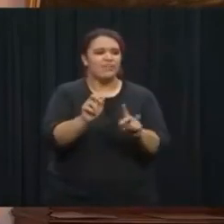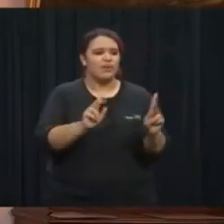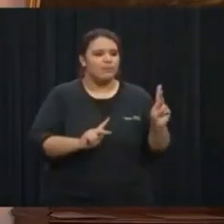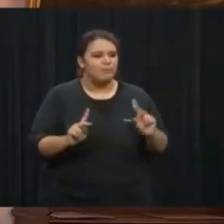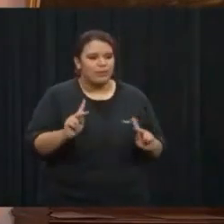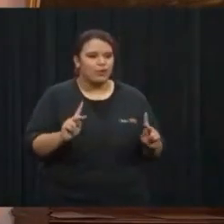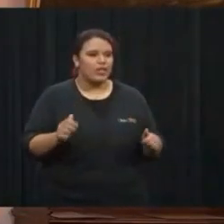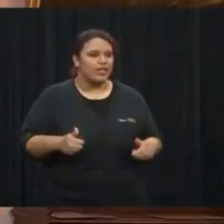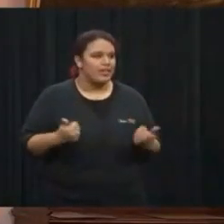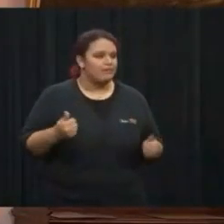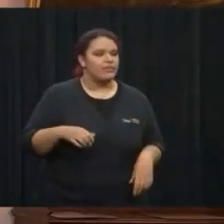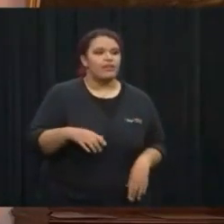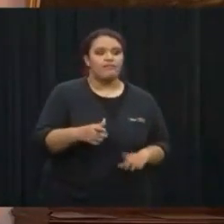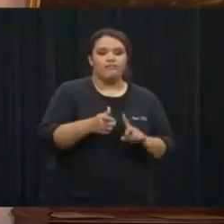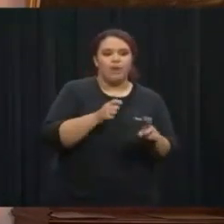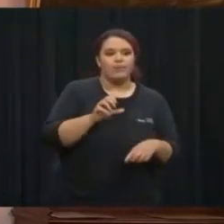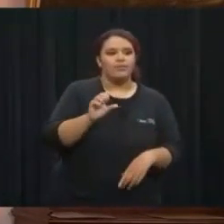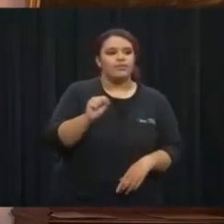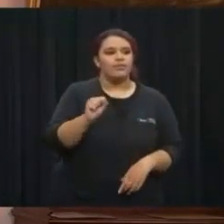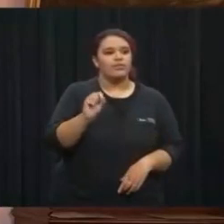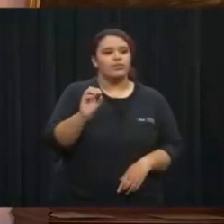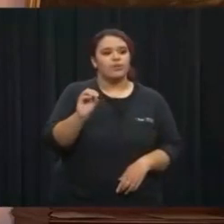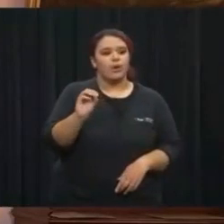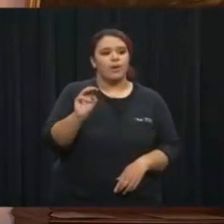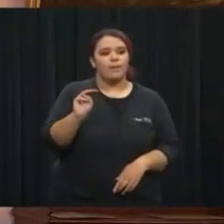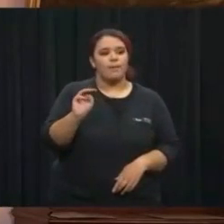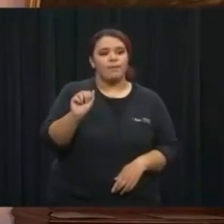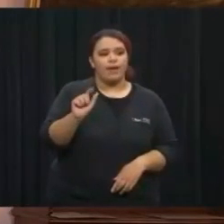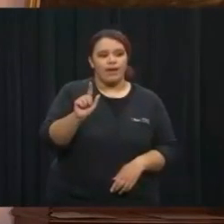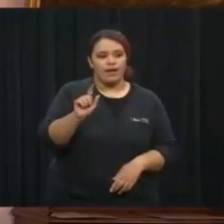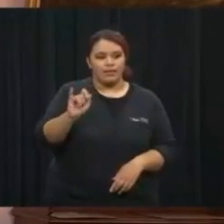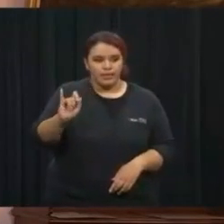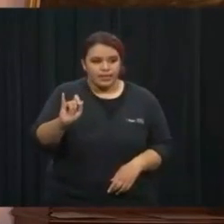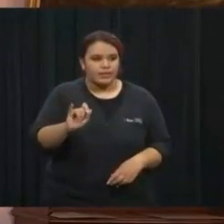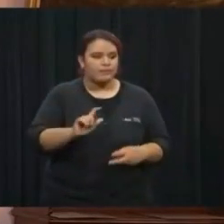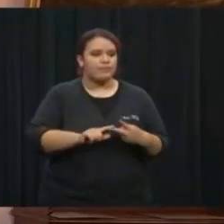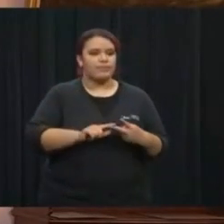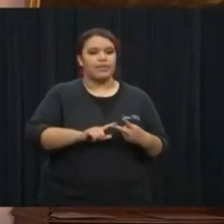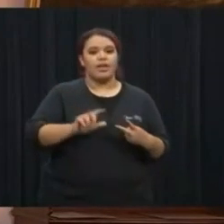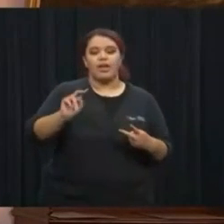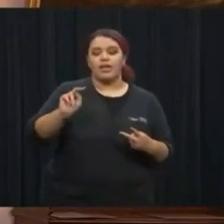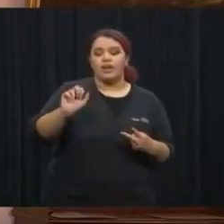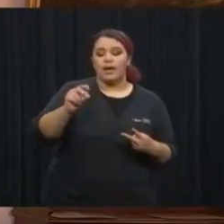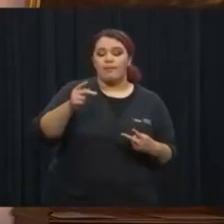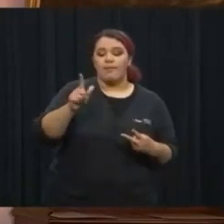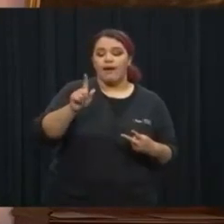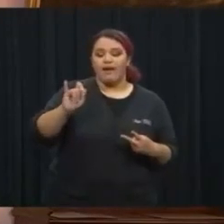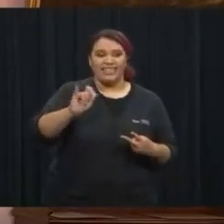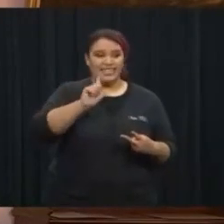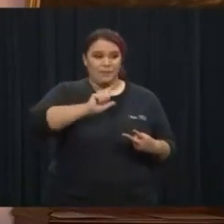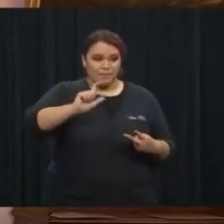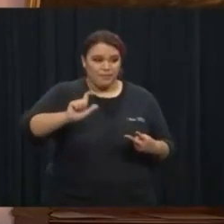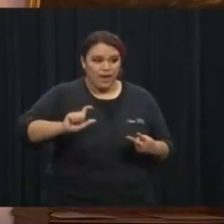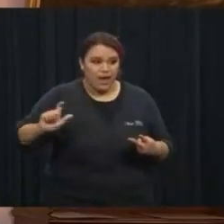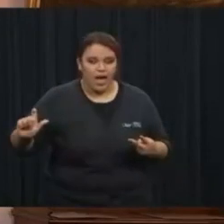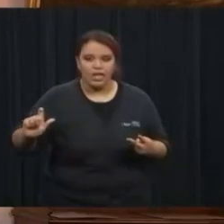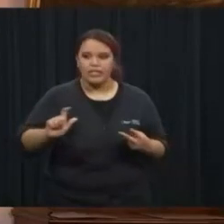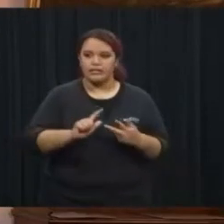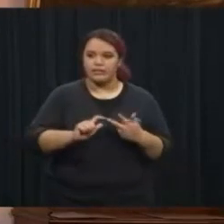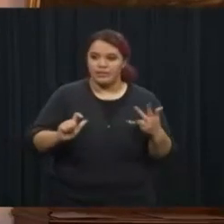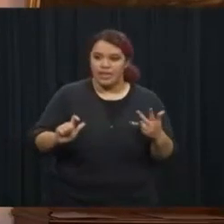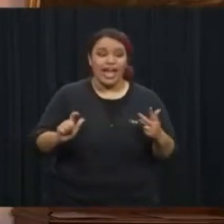Ohio. That's how, you know, other state health officers are looking at this. They're also great people to go talk to across this country. State health officers